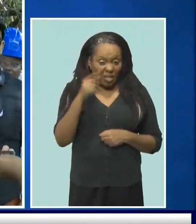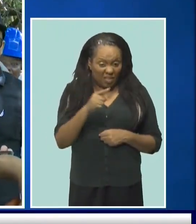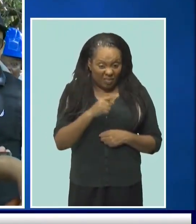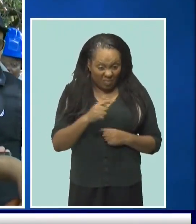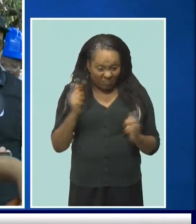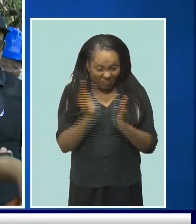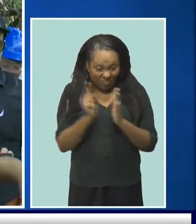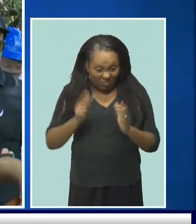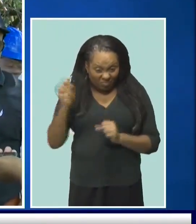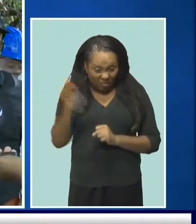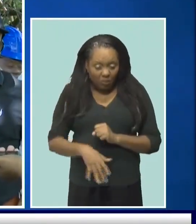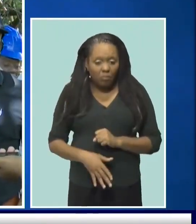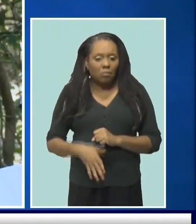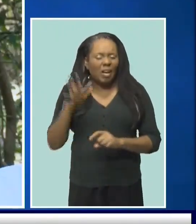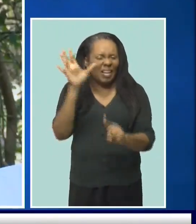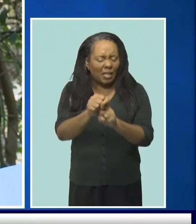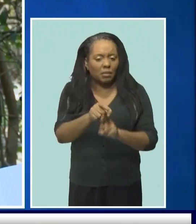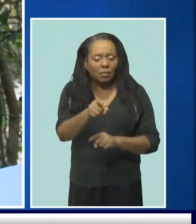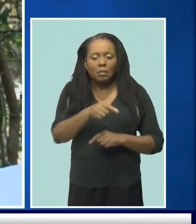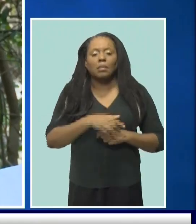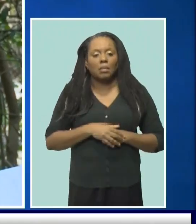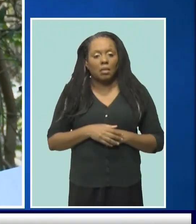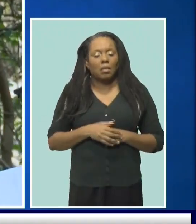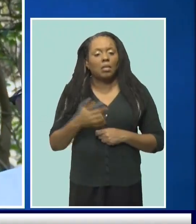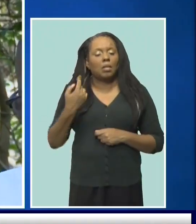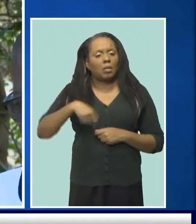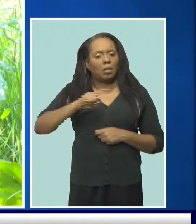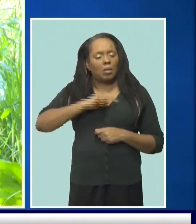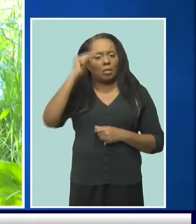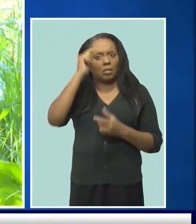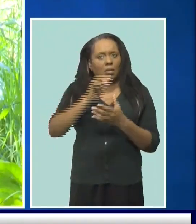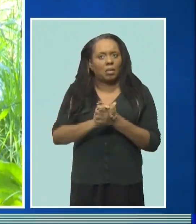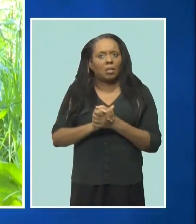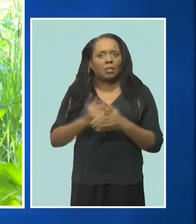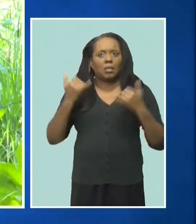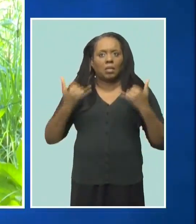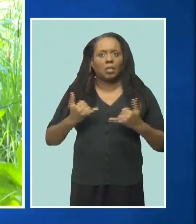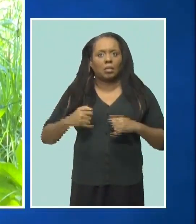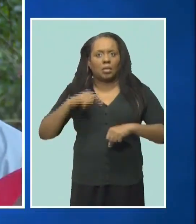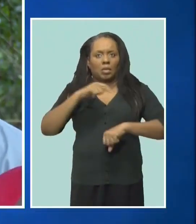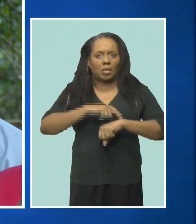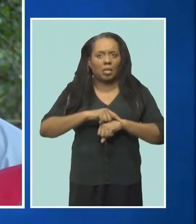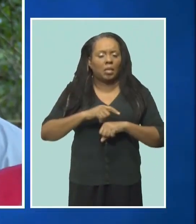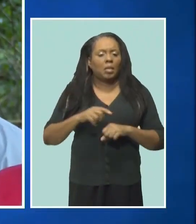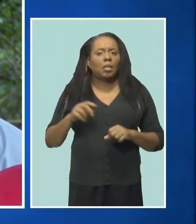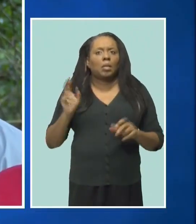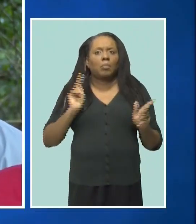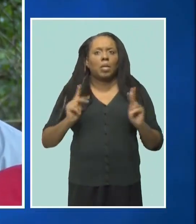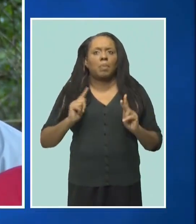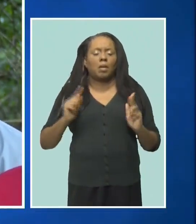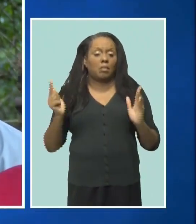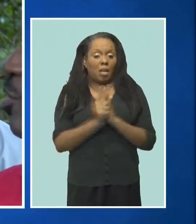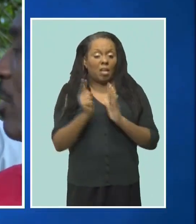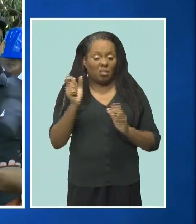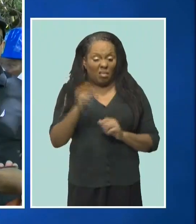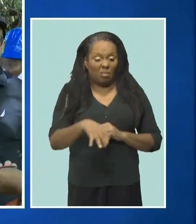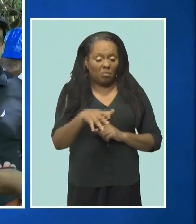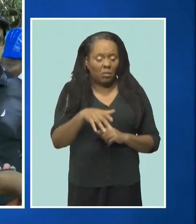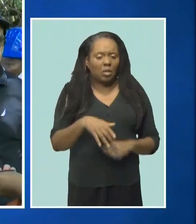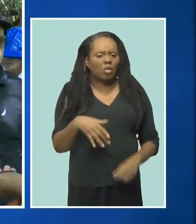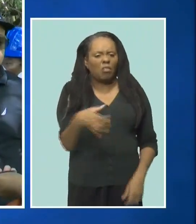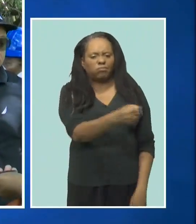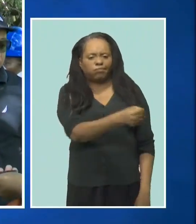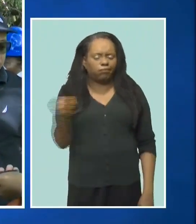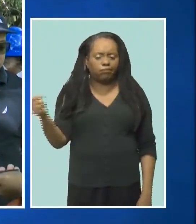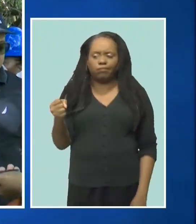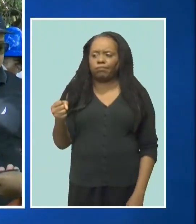those perpetrators, because we believe that it is high time that somebody go before the law court and answer to